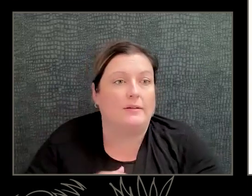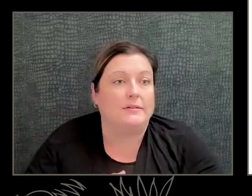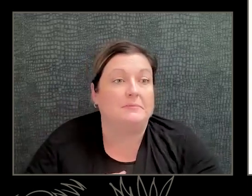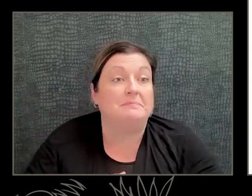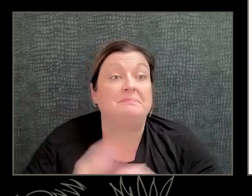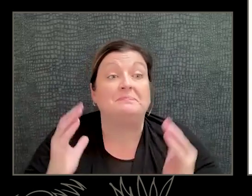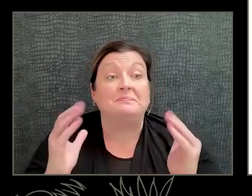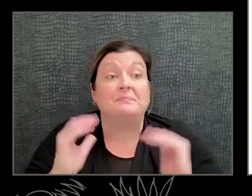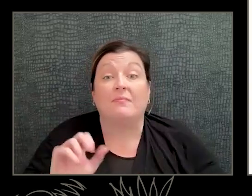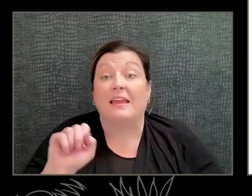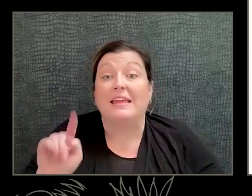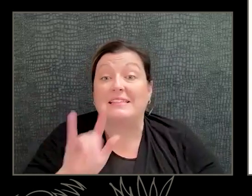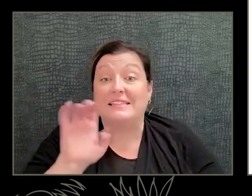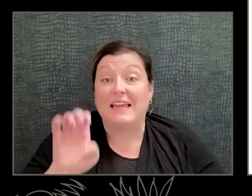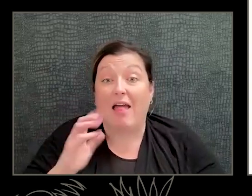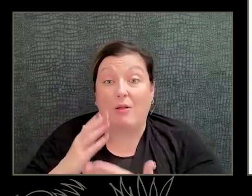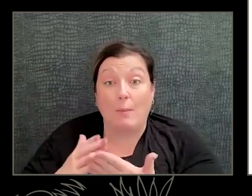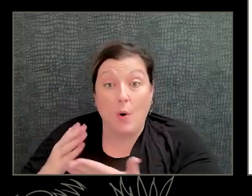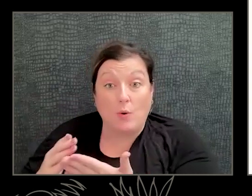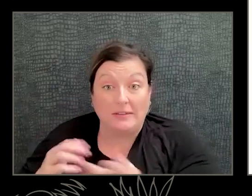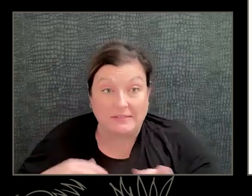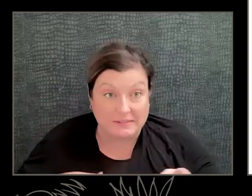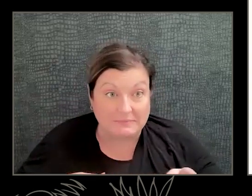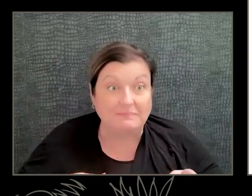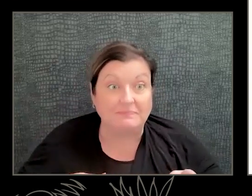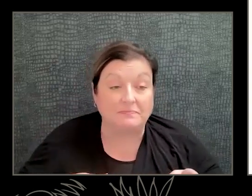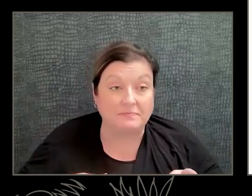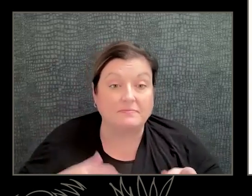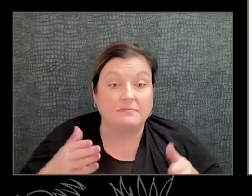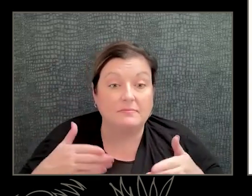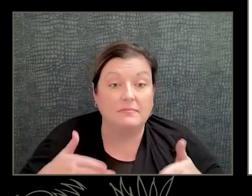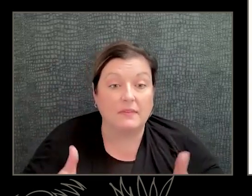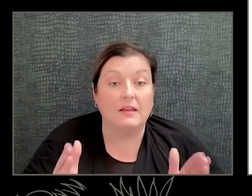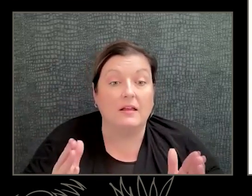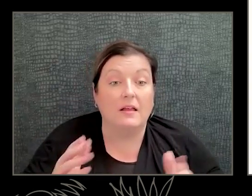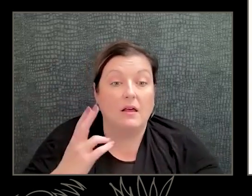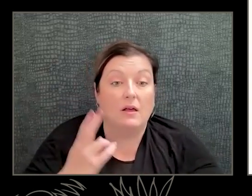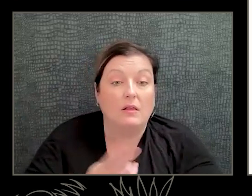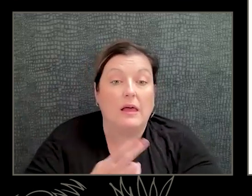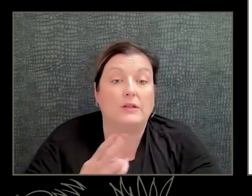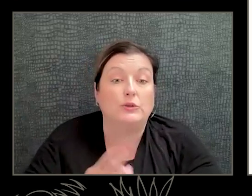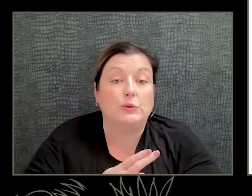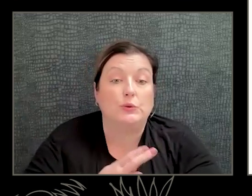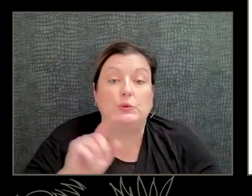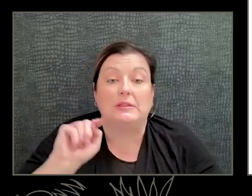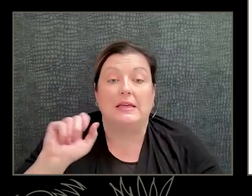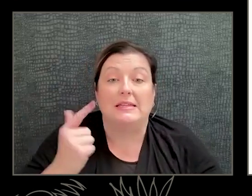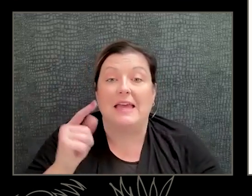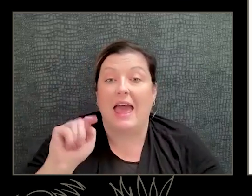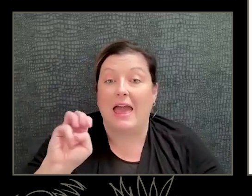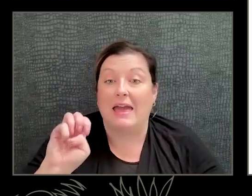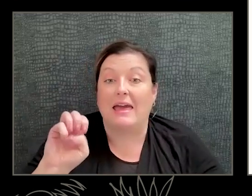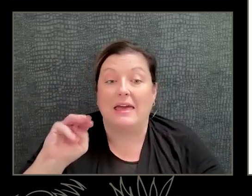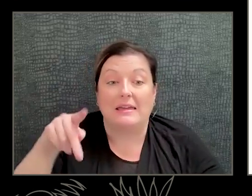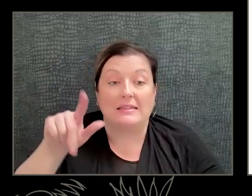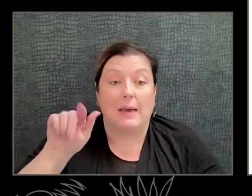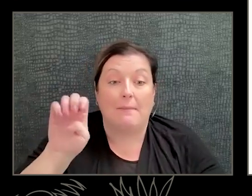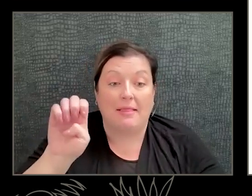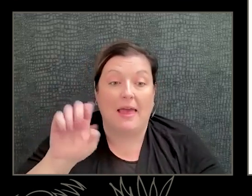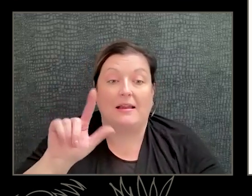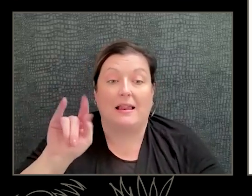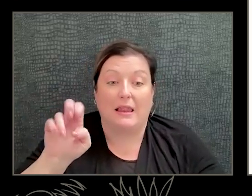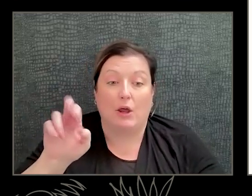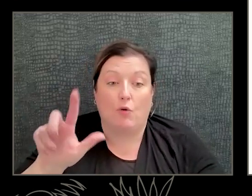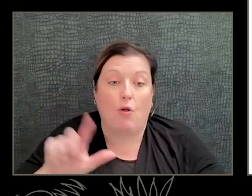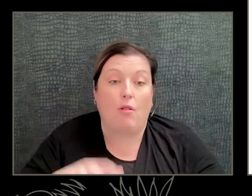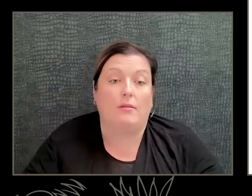components, and it basically lets you, like I said, use tag template literals. Now, styled components gets a little bit tricky in terms of setup.